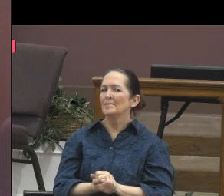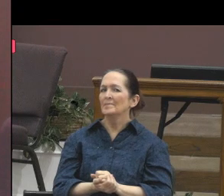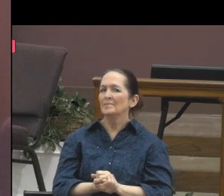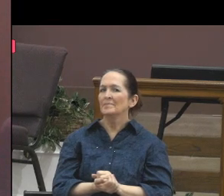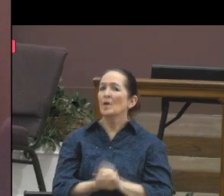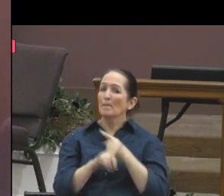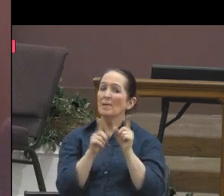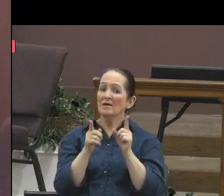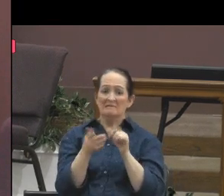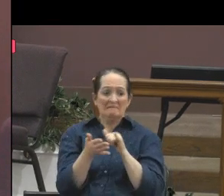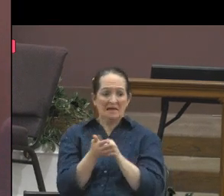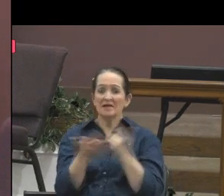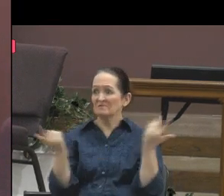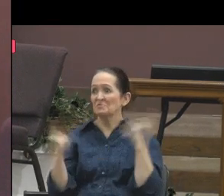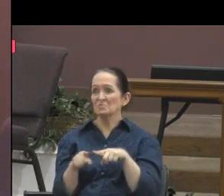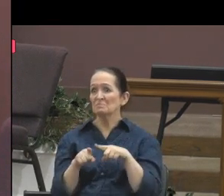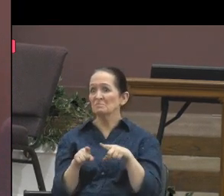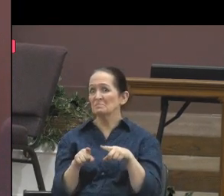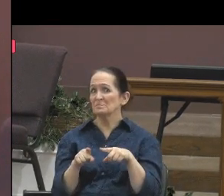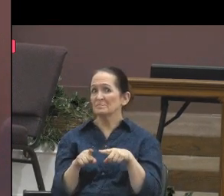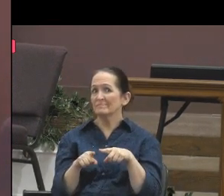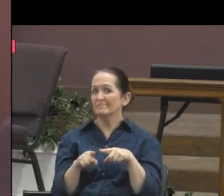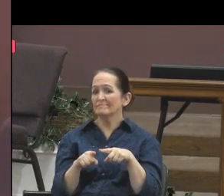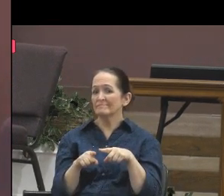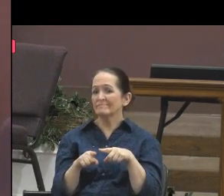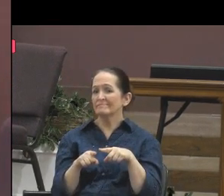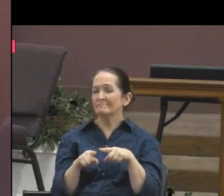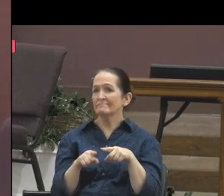And yet that's where we are.